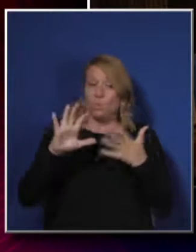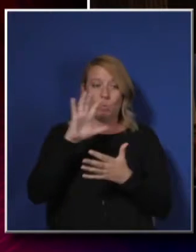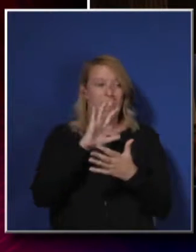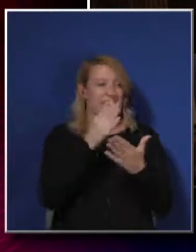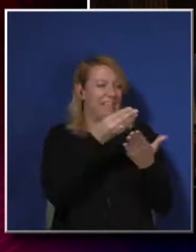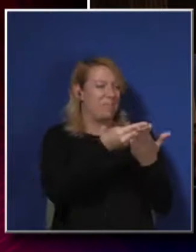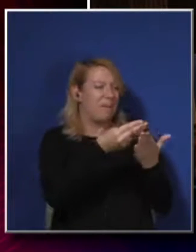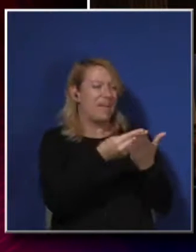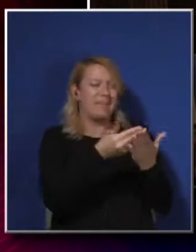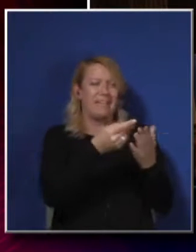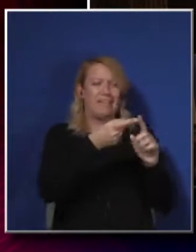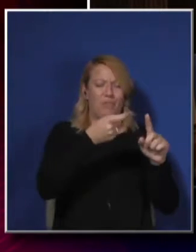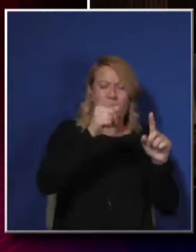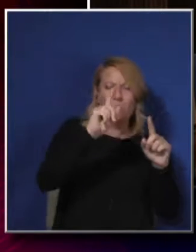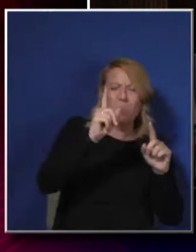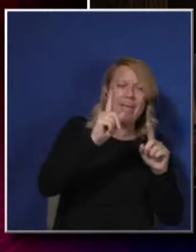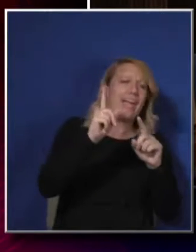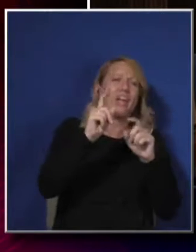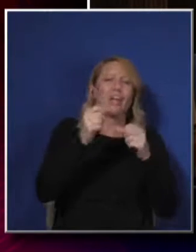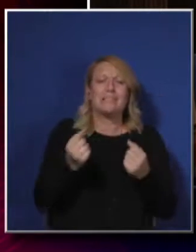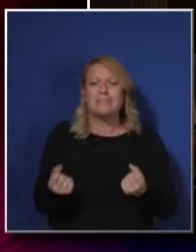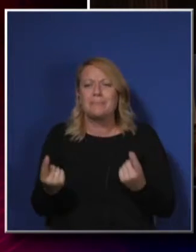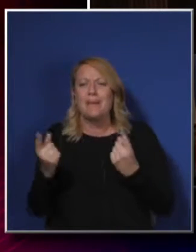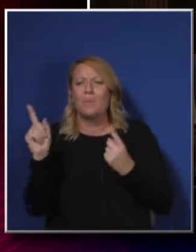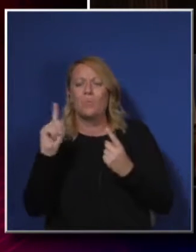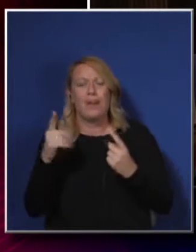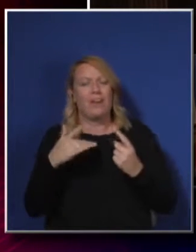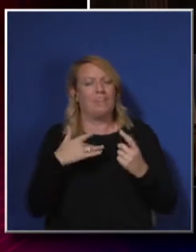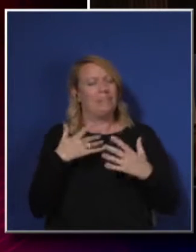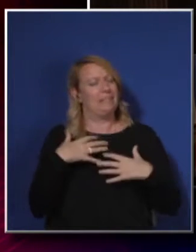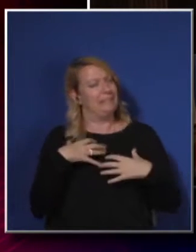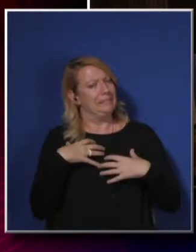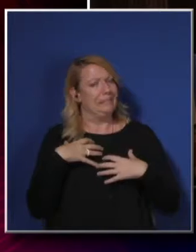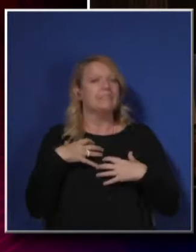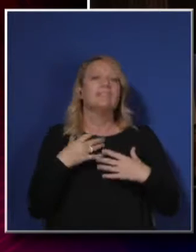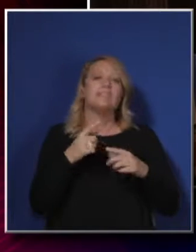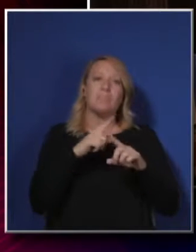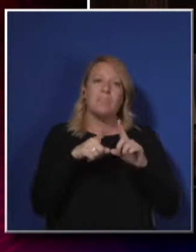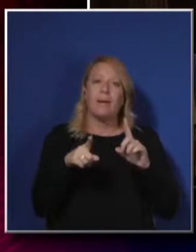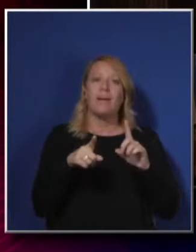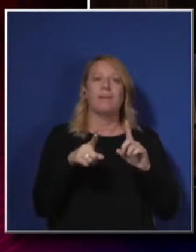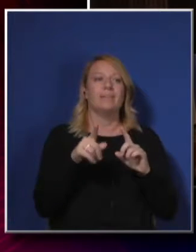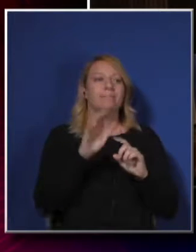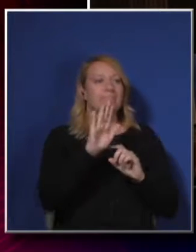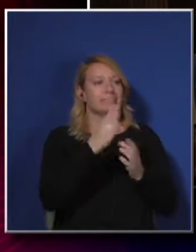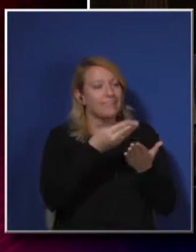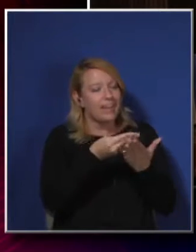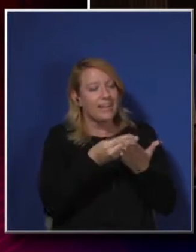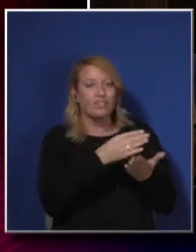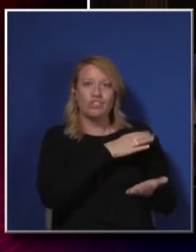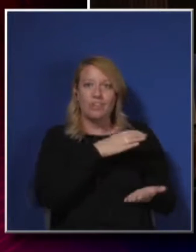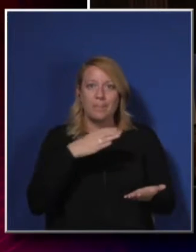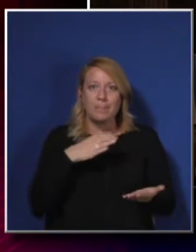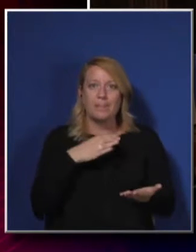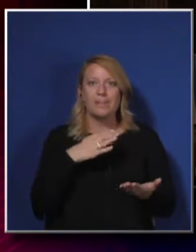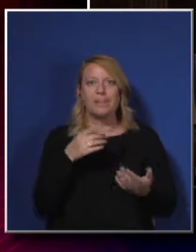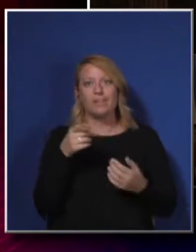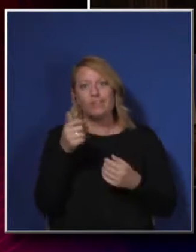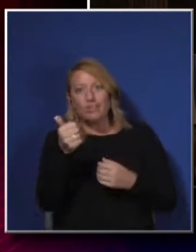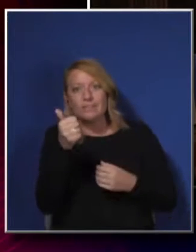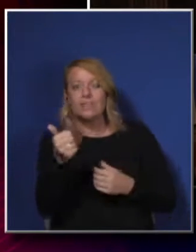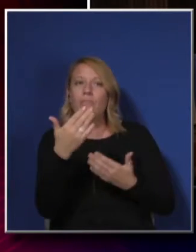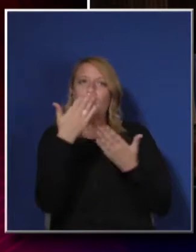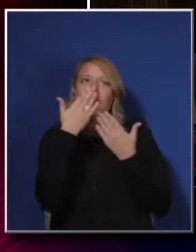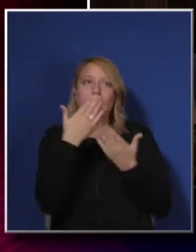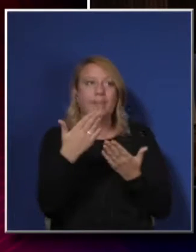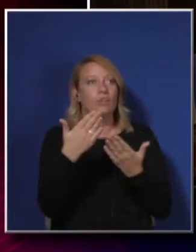anything was, and it was a troublesome issue. Now with the committee, and special thanks to you and the committee on making this go the direction it is. So